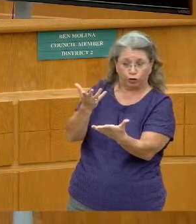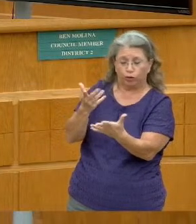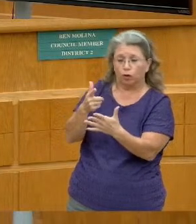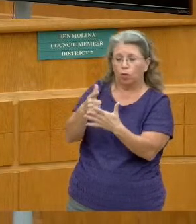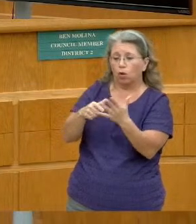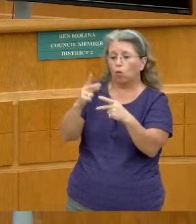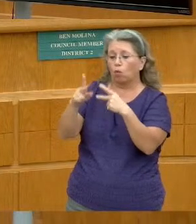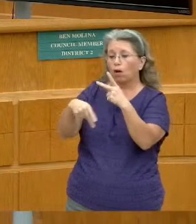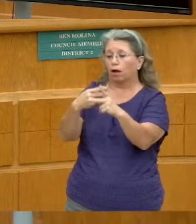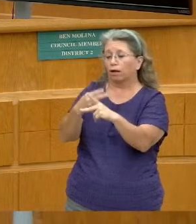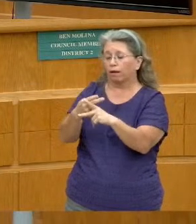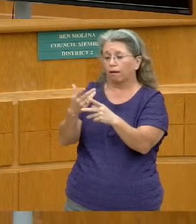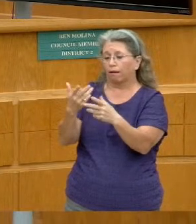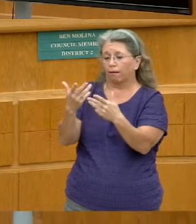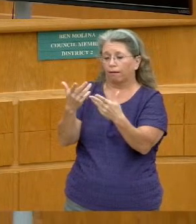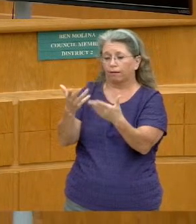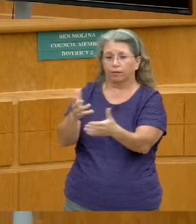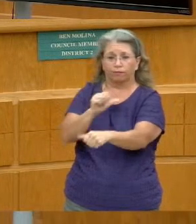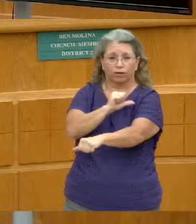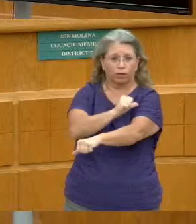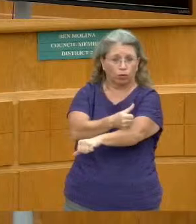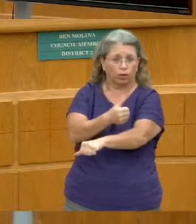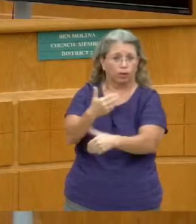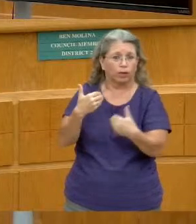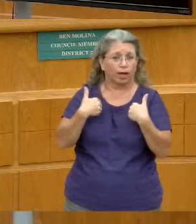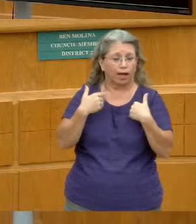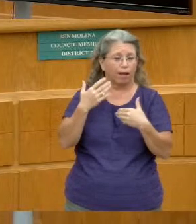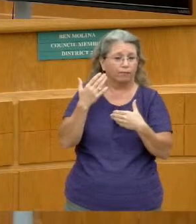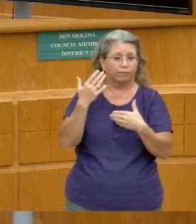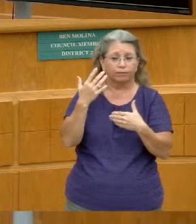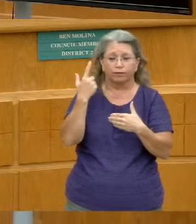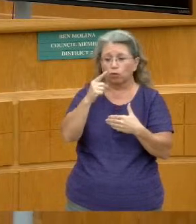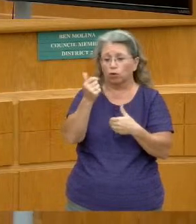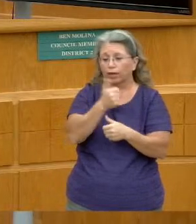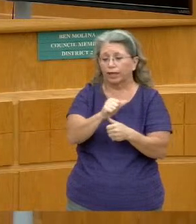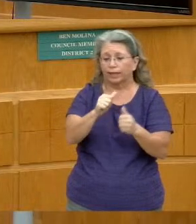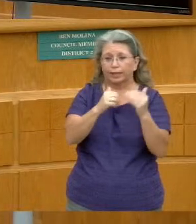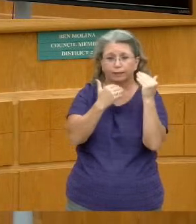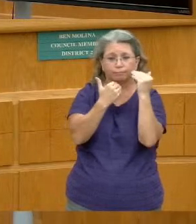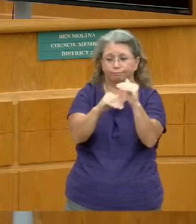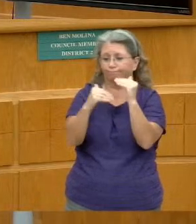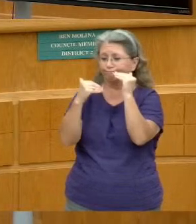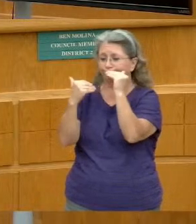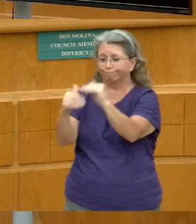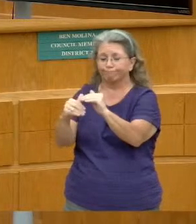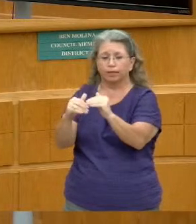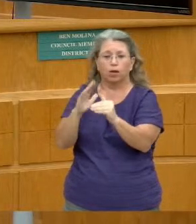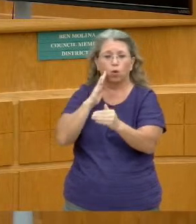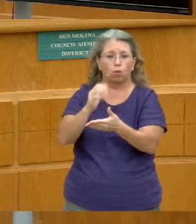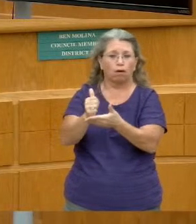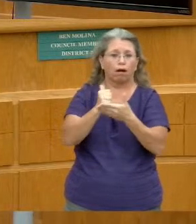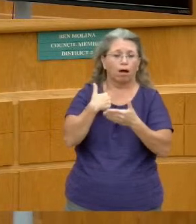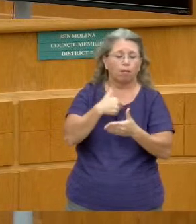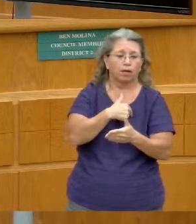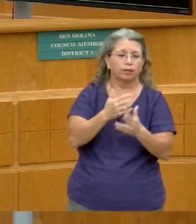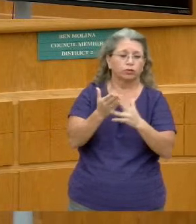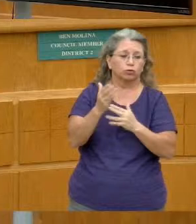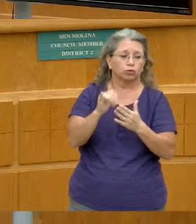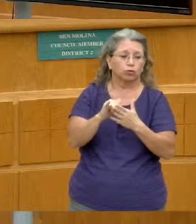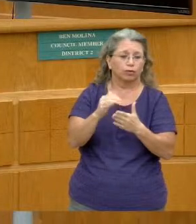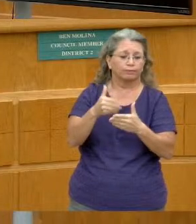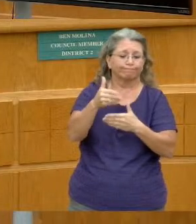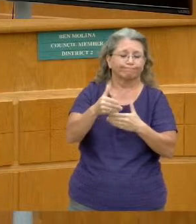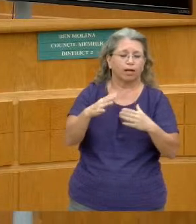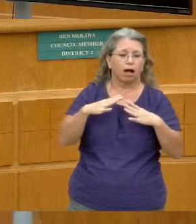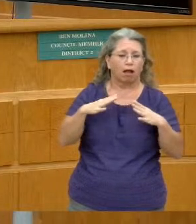of authority we might have for certain restrictions that will help us stay safer this holiday season.